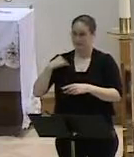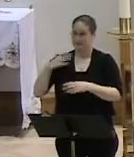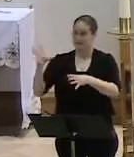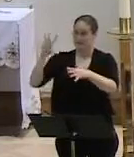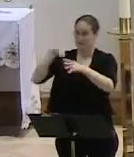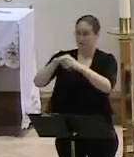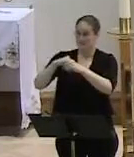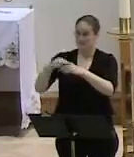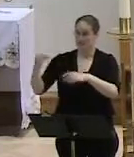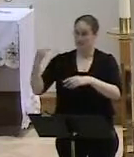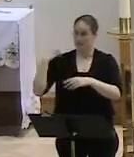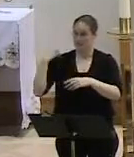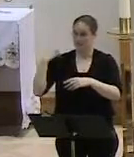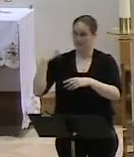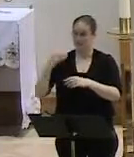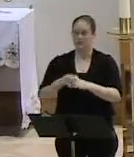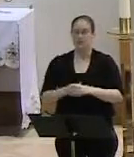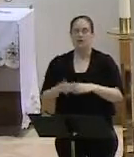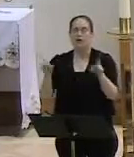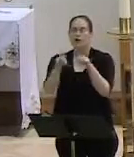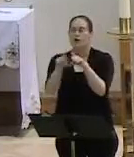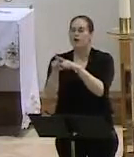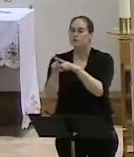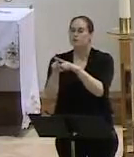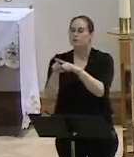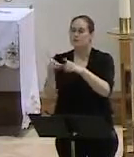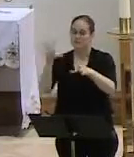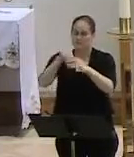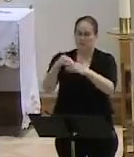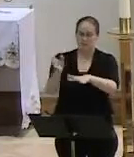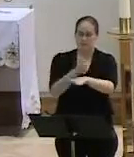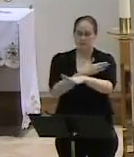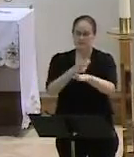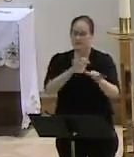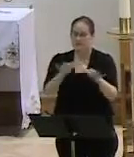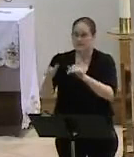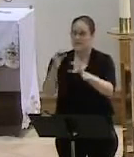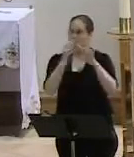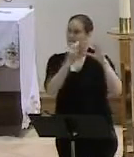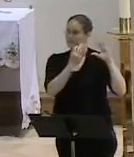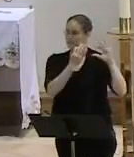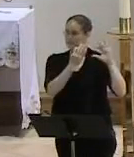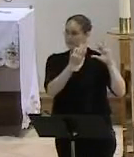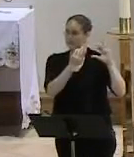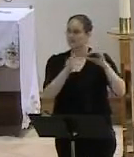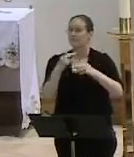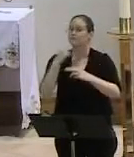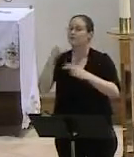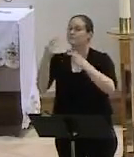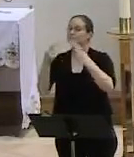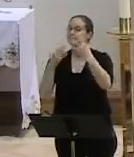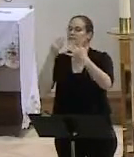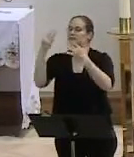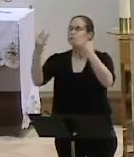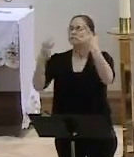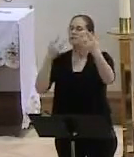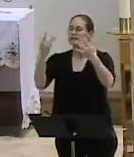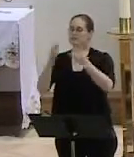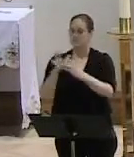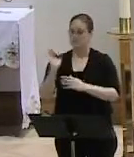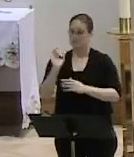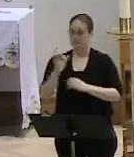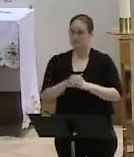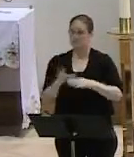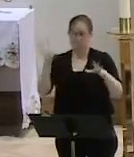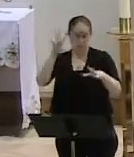officer. She has also been involved in music through piano, flute, and vocals. Outside of school,